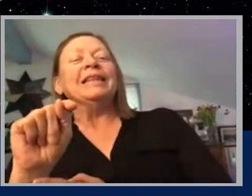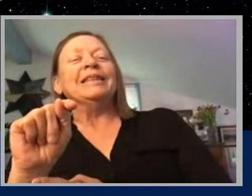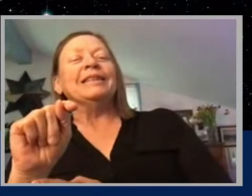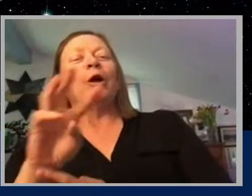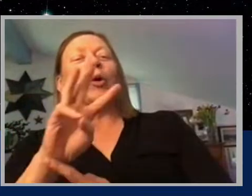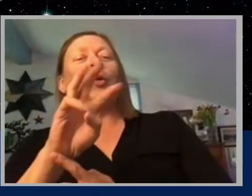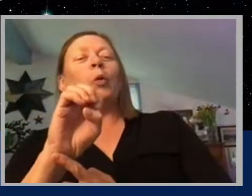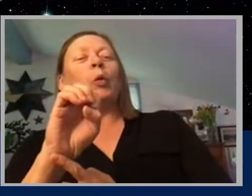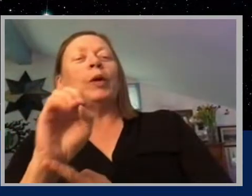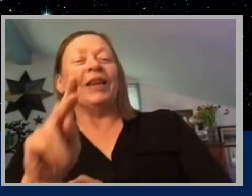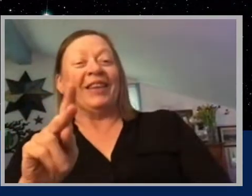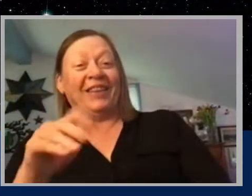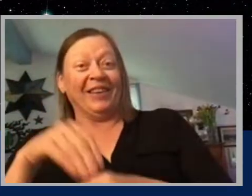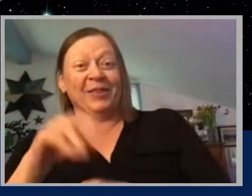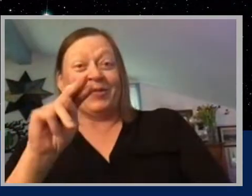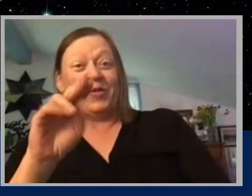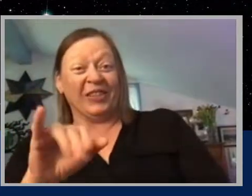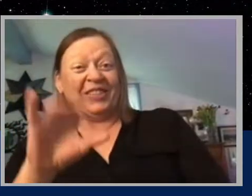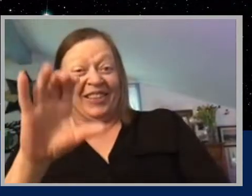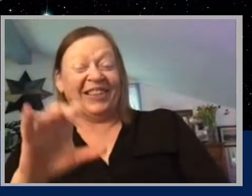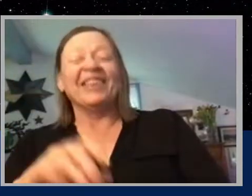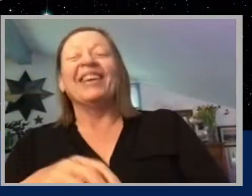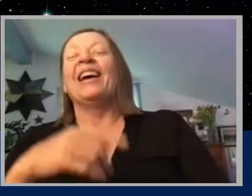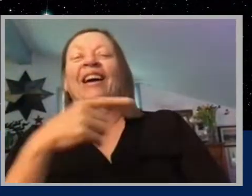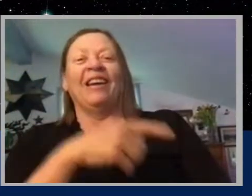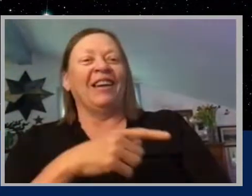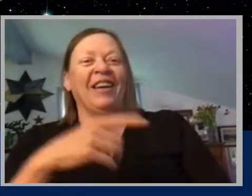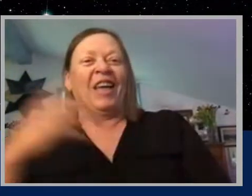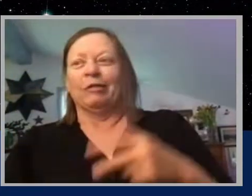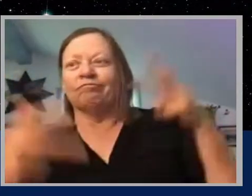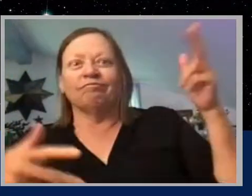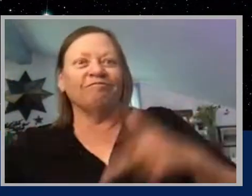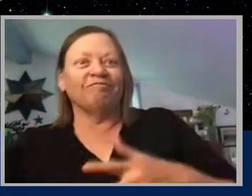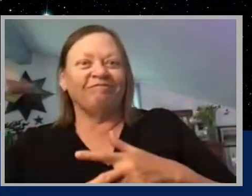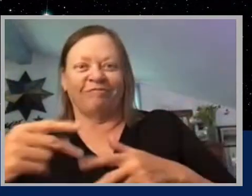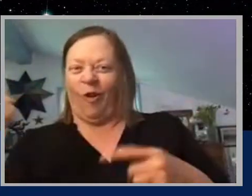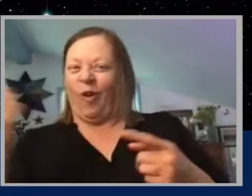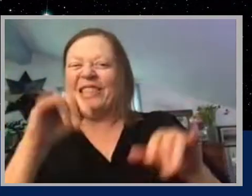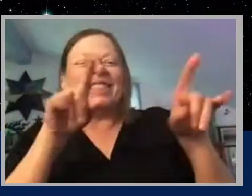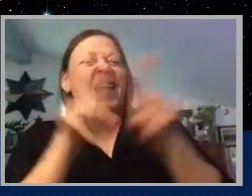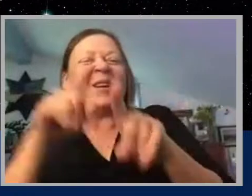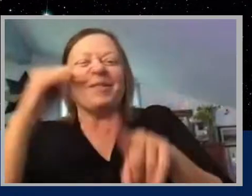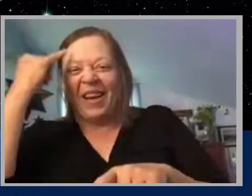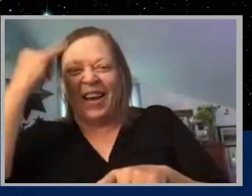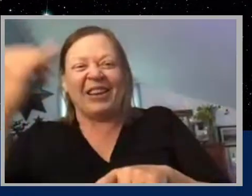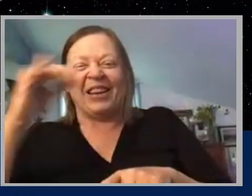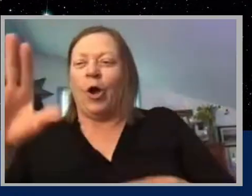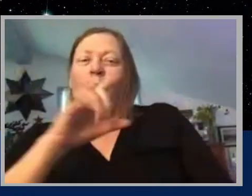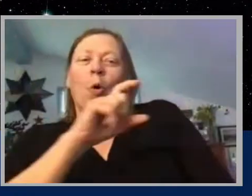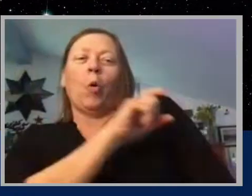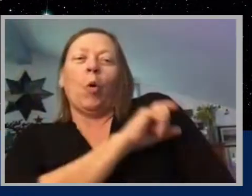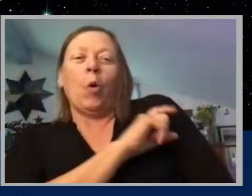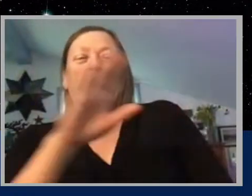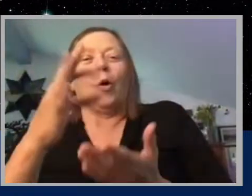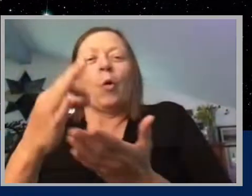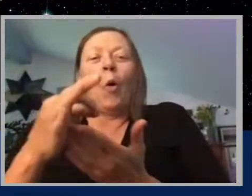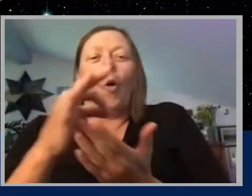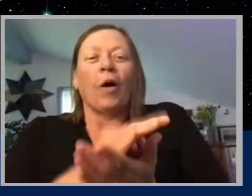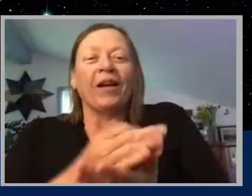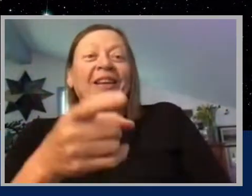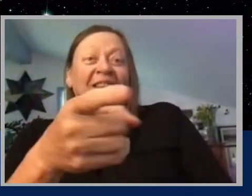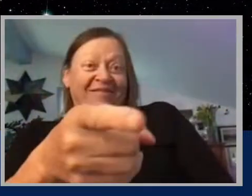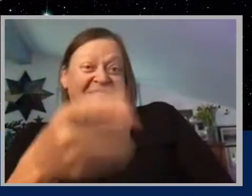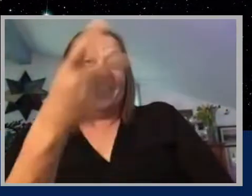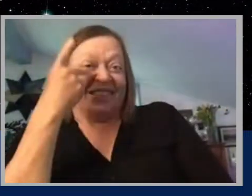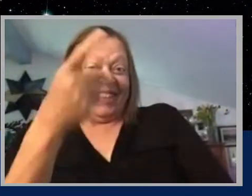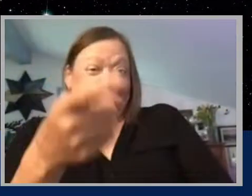park right near us. And yeah, they always are selling their, their challenge coins and all their memorabilia as well. So we always try to support them too, which is always so fun with the Navy